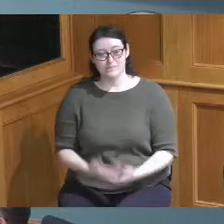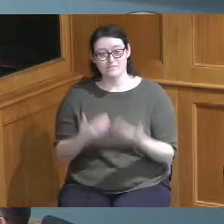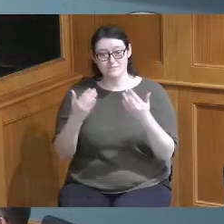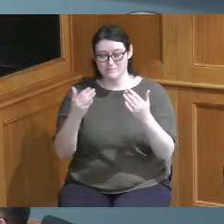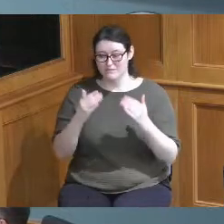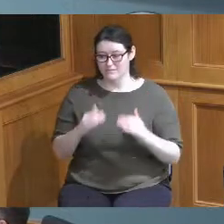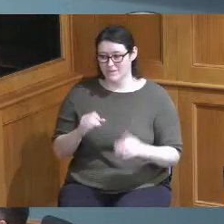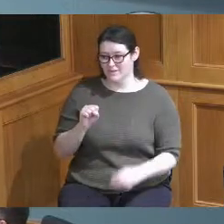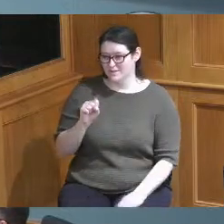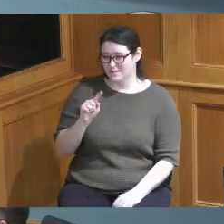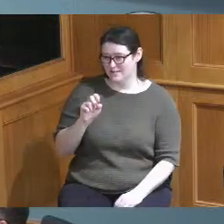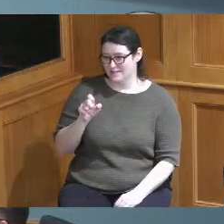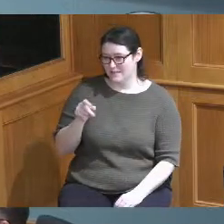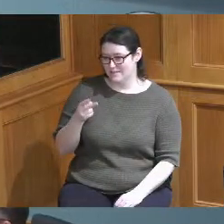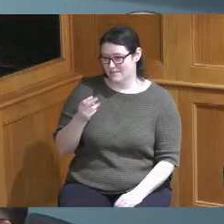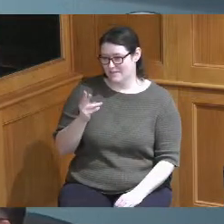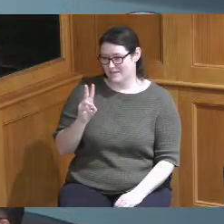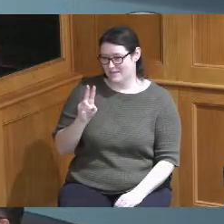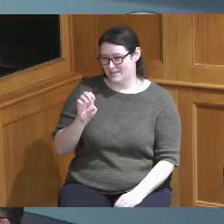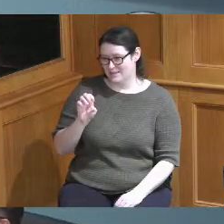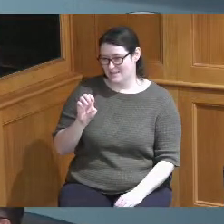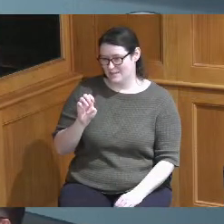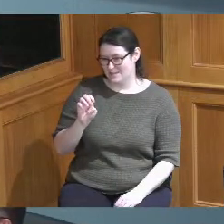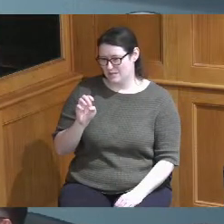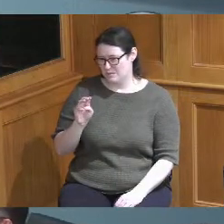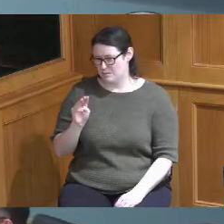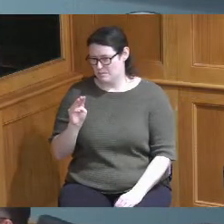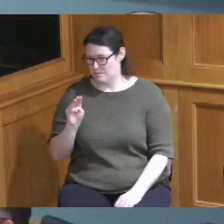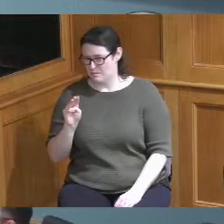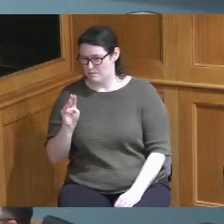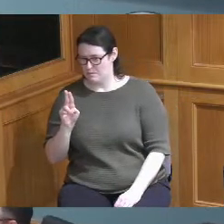Next is Stephanie, is it Mose?